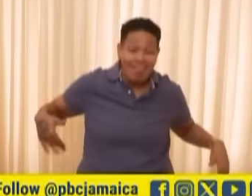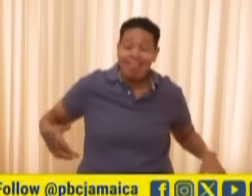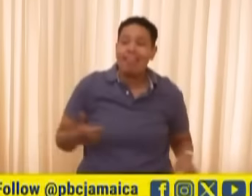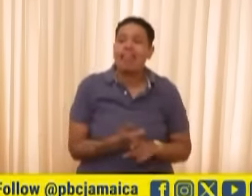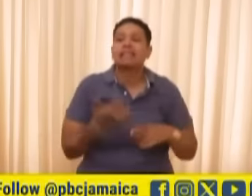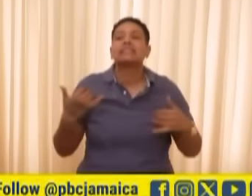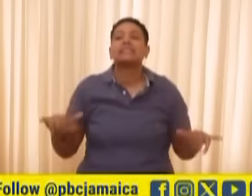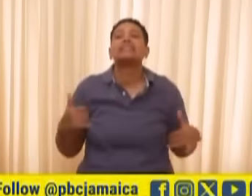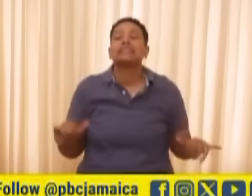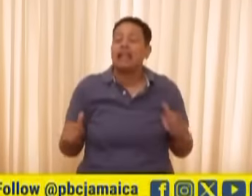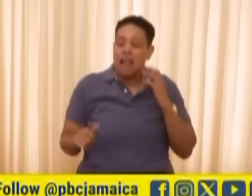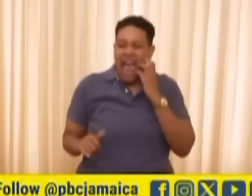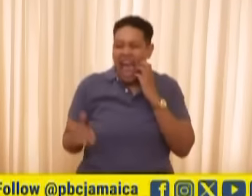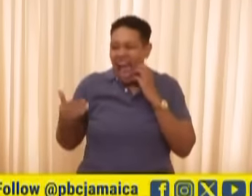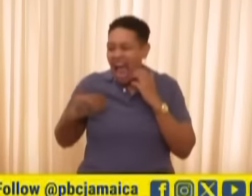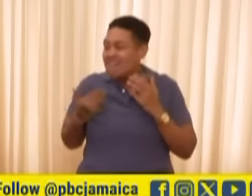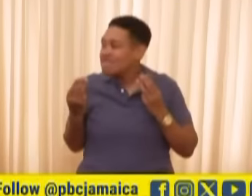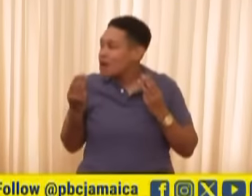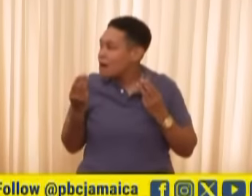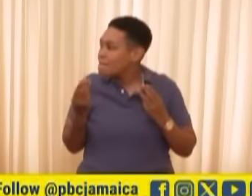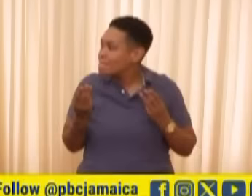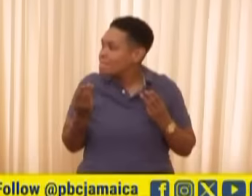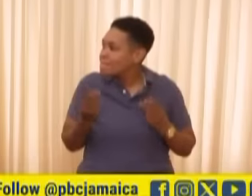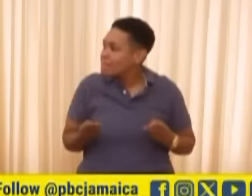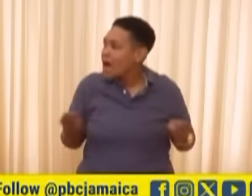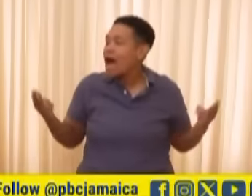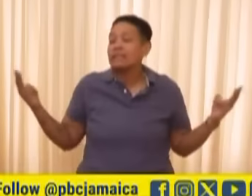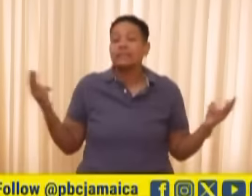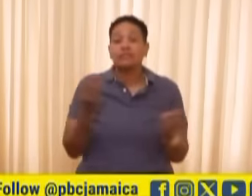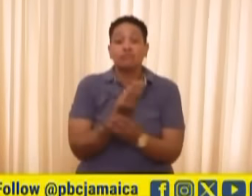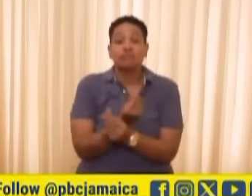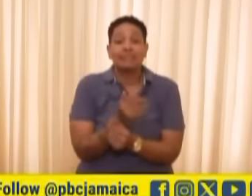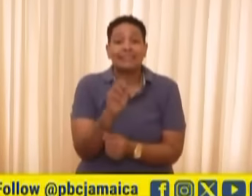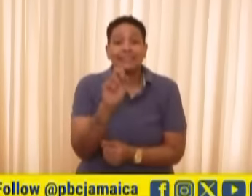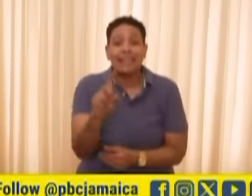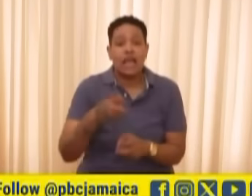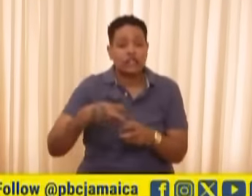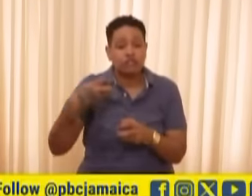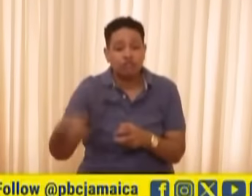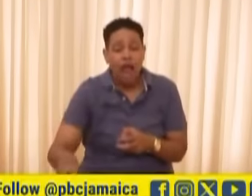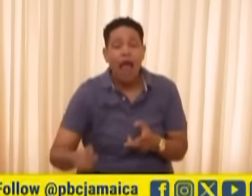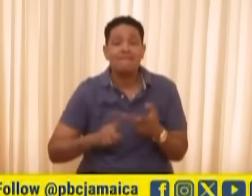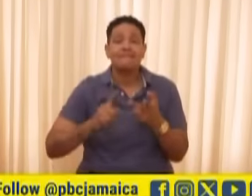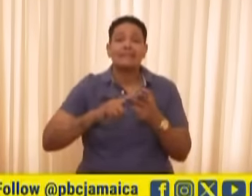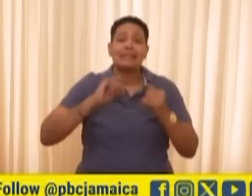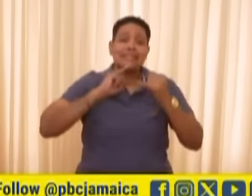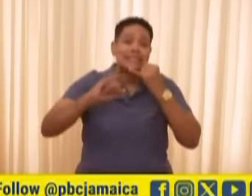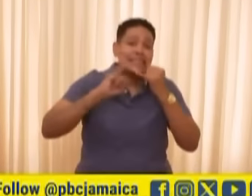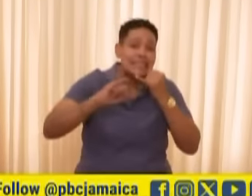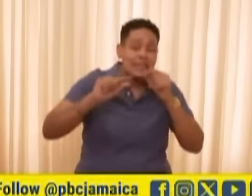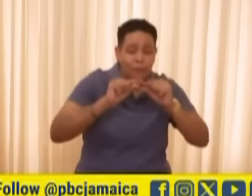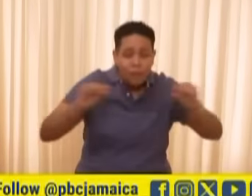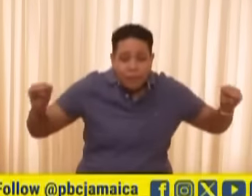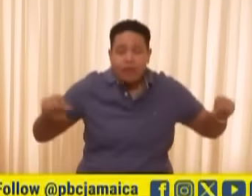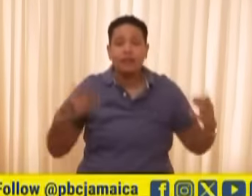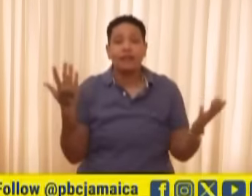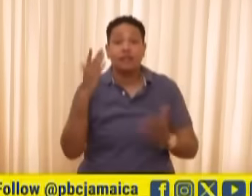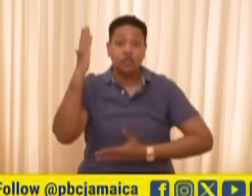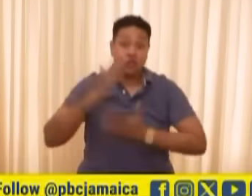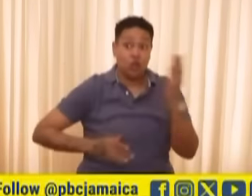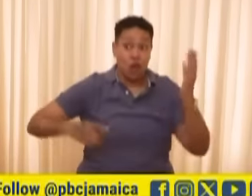that still has materials, sand, gravel, steel, and in